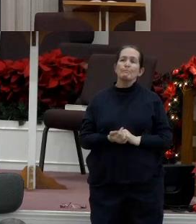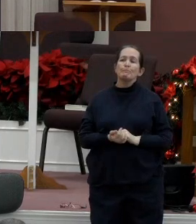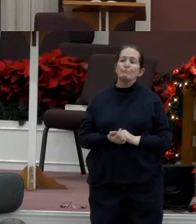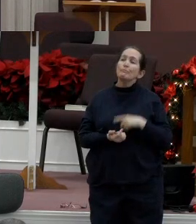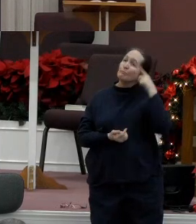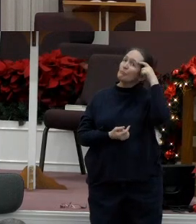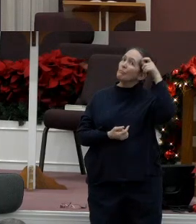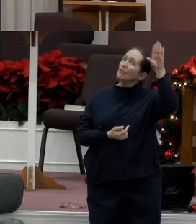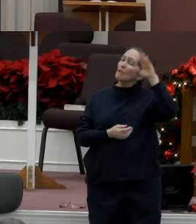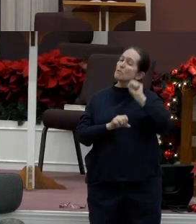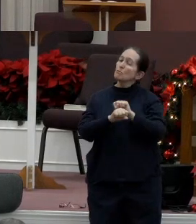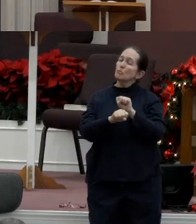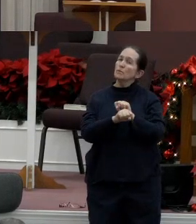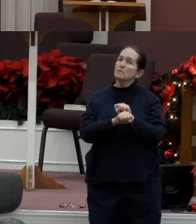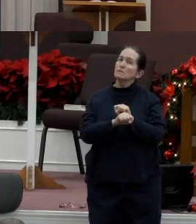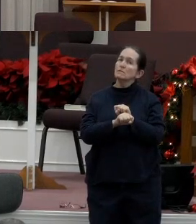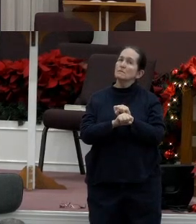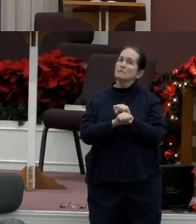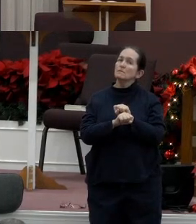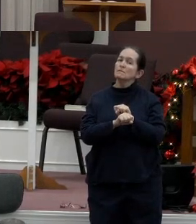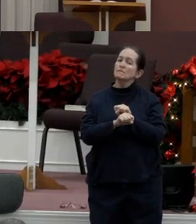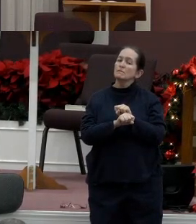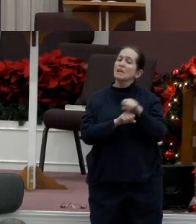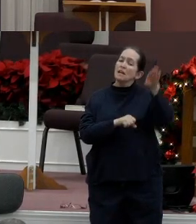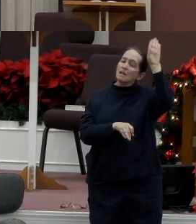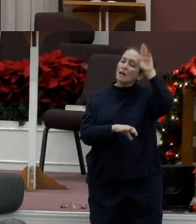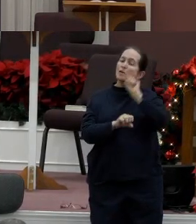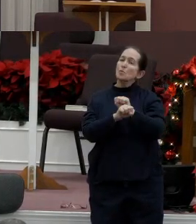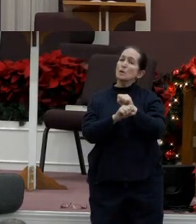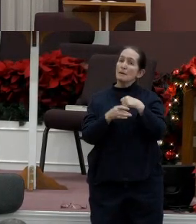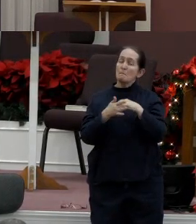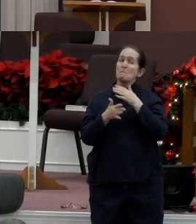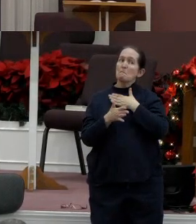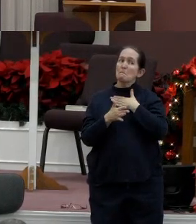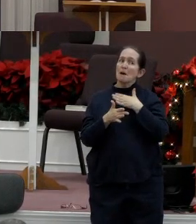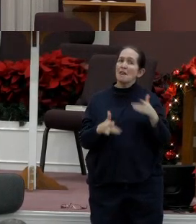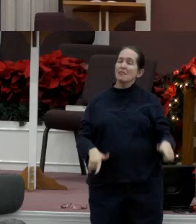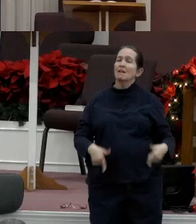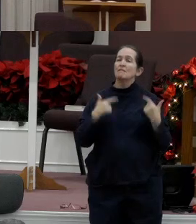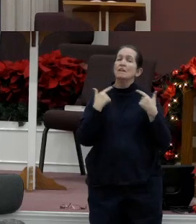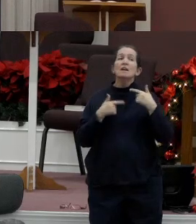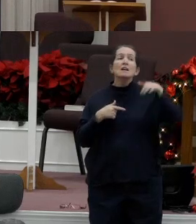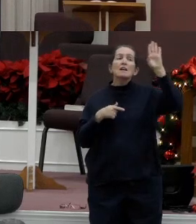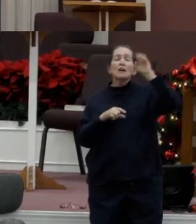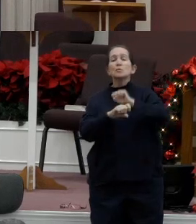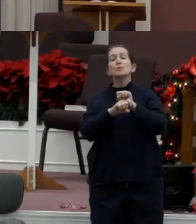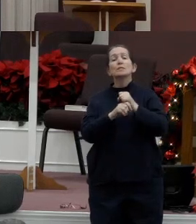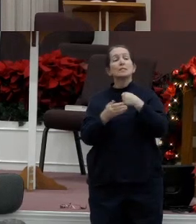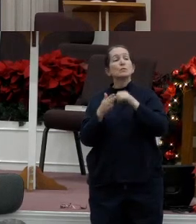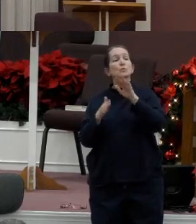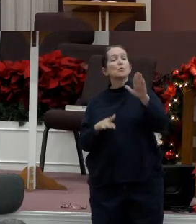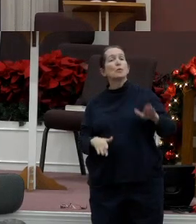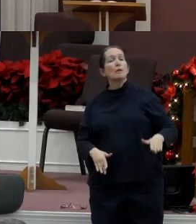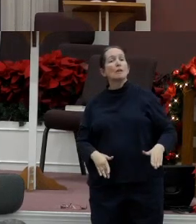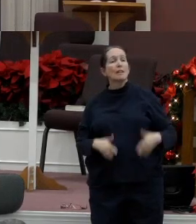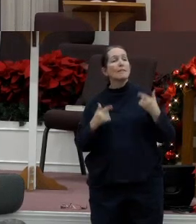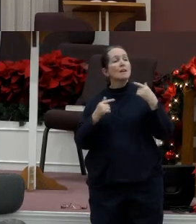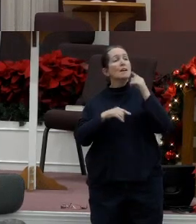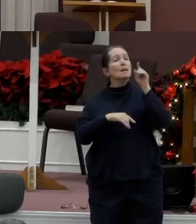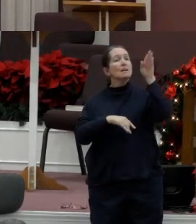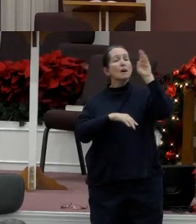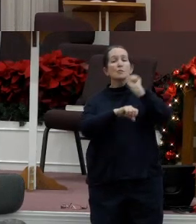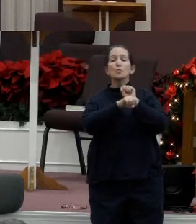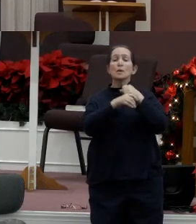Because God is at work. God is at work in my life. God is at work in your life. God is at work in the life of